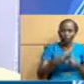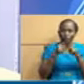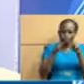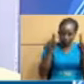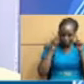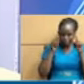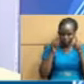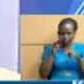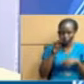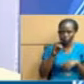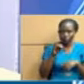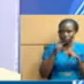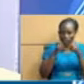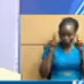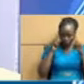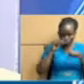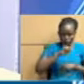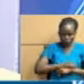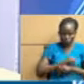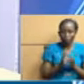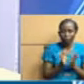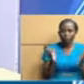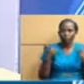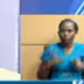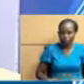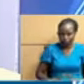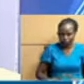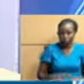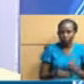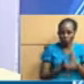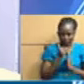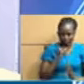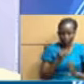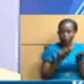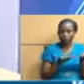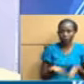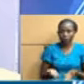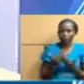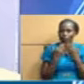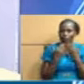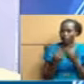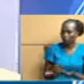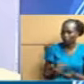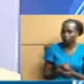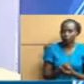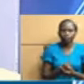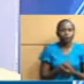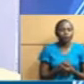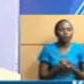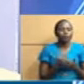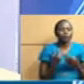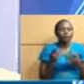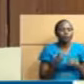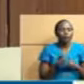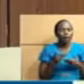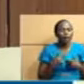University School of Public Health as Associate Professor. Thank you. Nice having you. Very nice to have you. I have